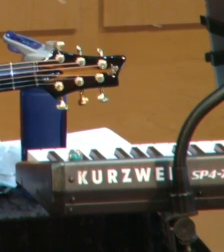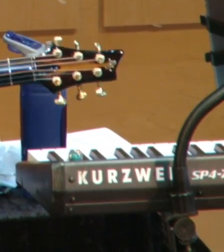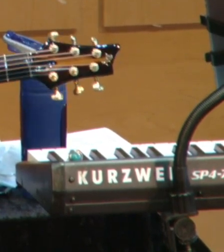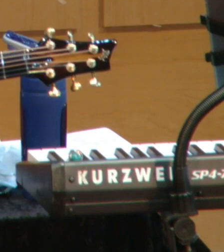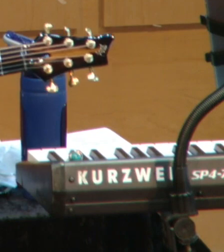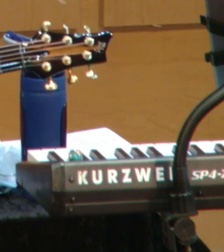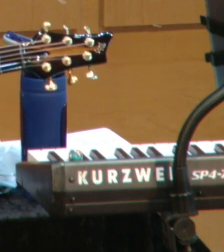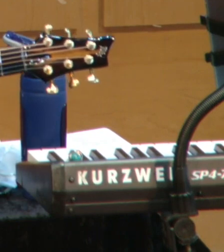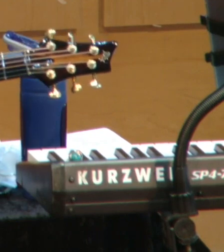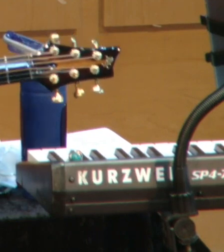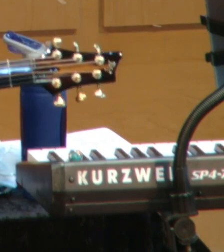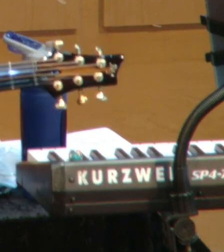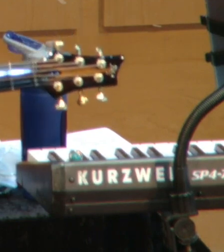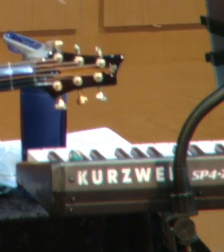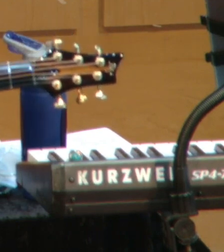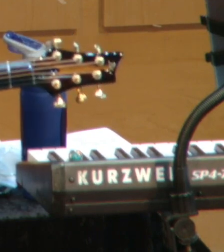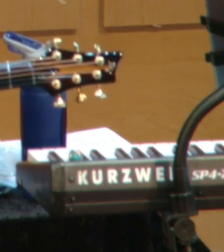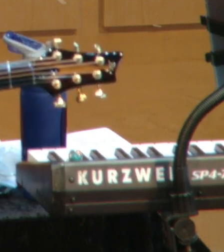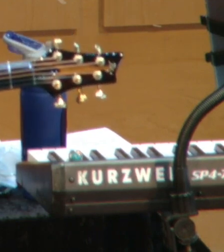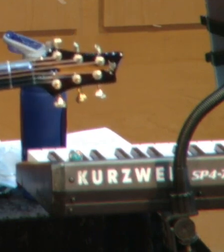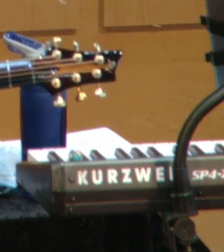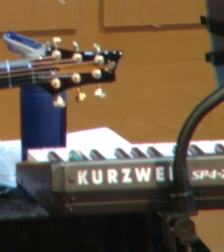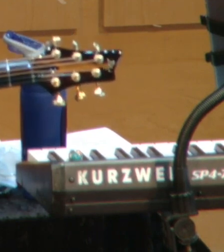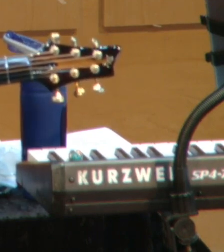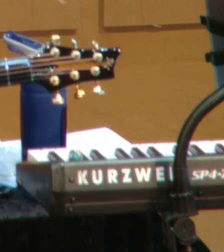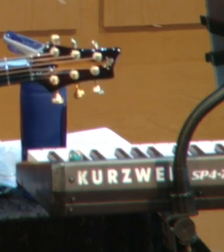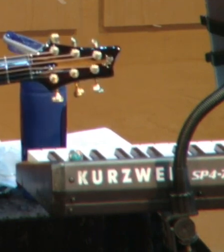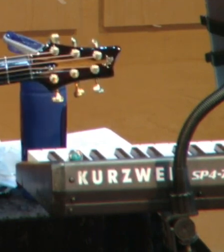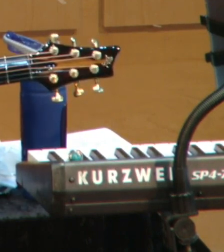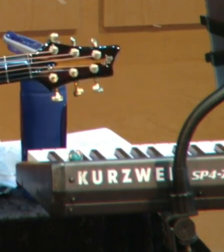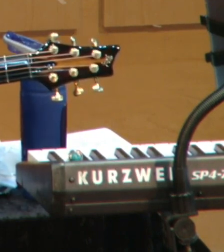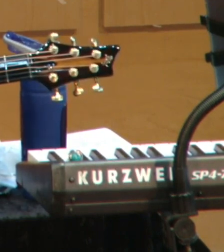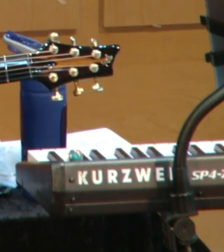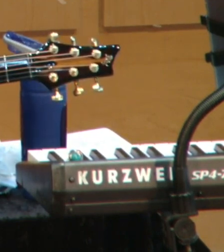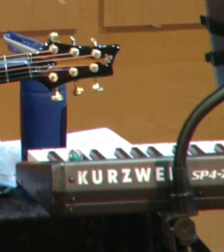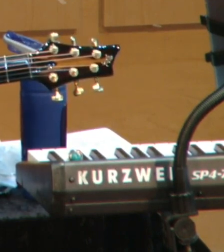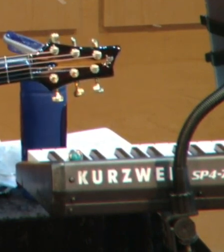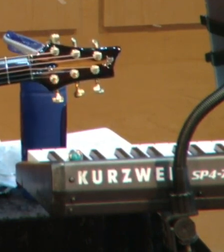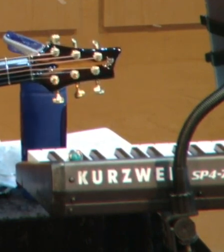and imagine saying this: "Dear sweet soul,